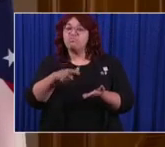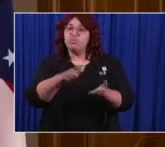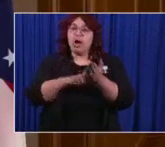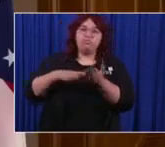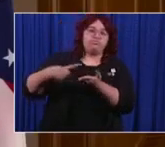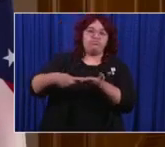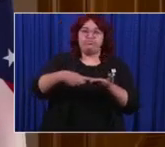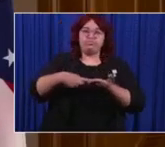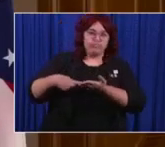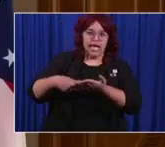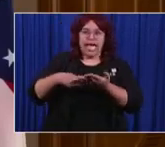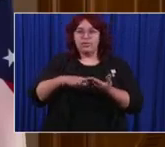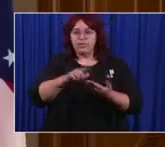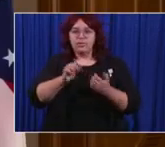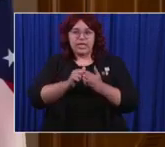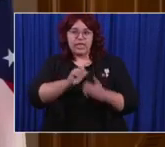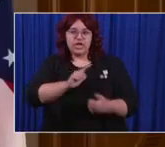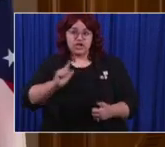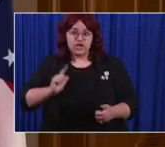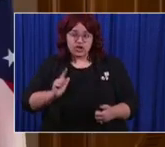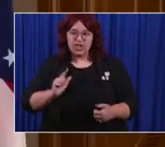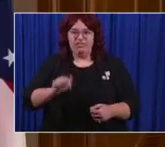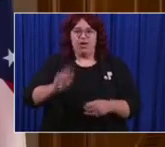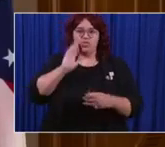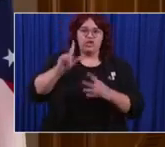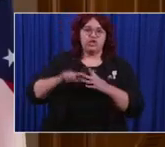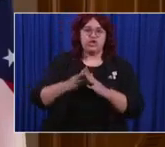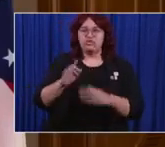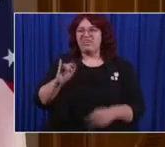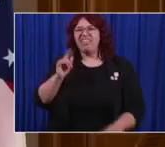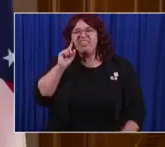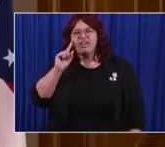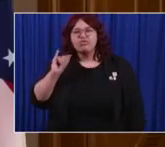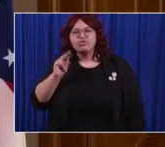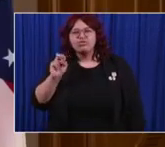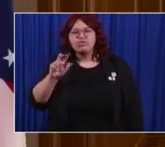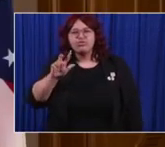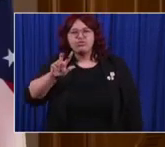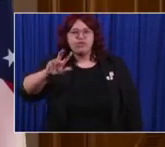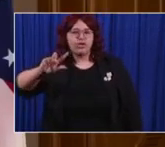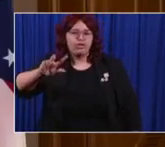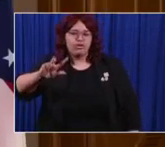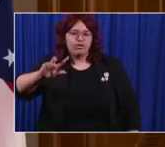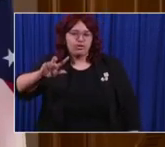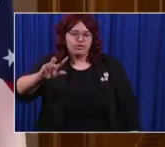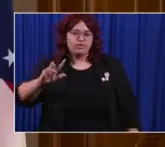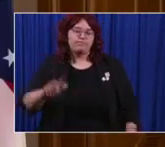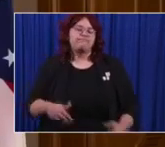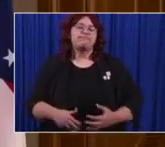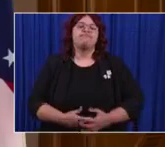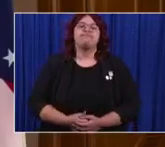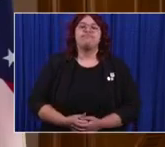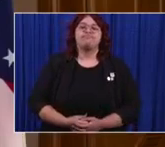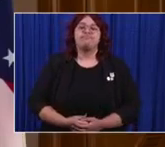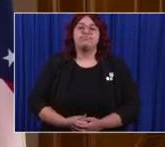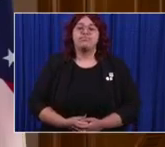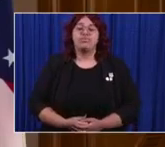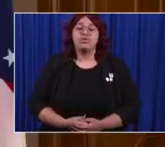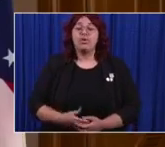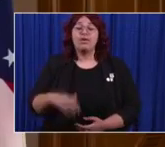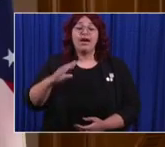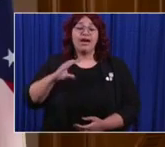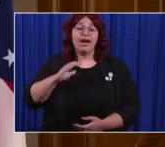that, what we hope and what we see is that the vaccines